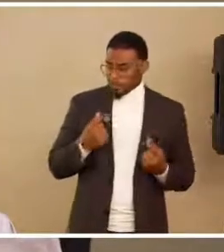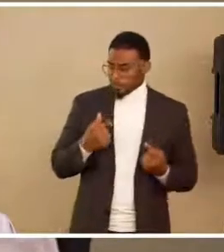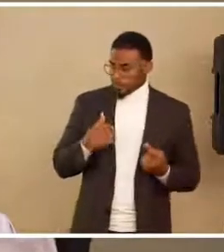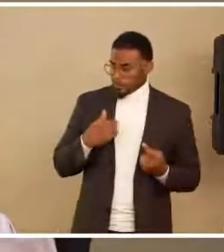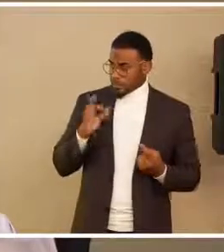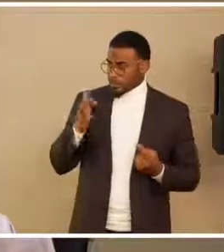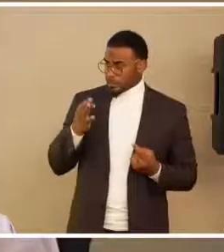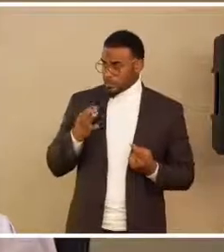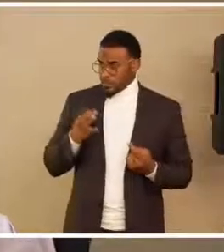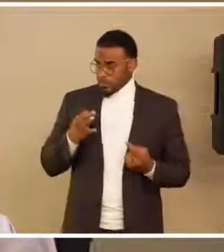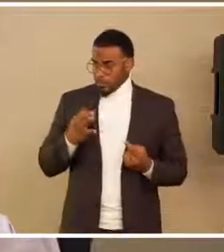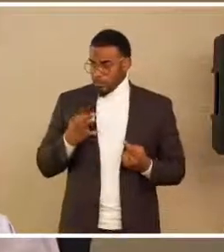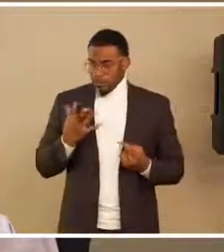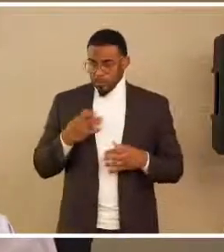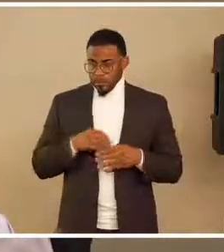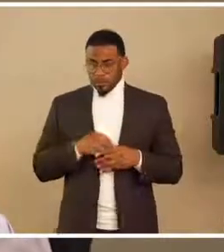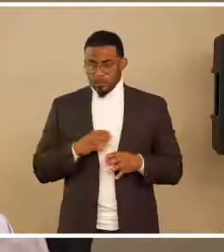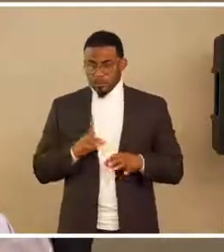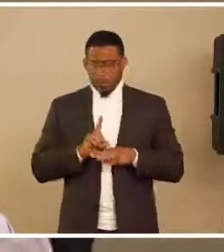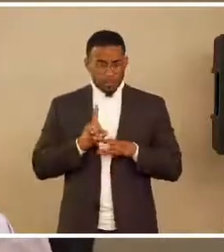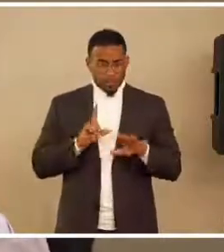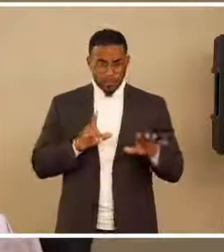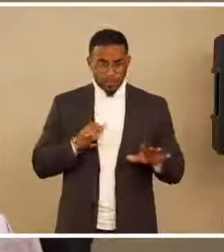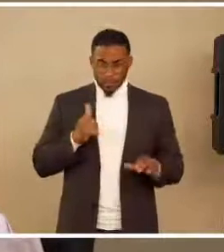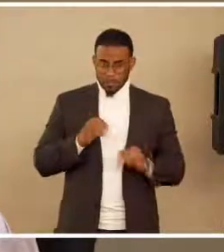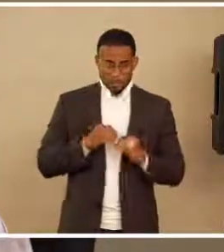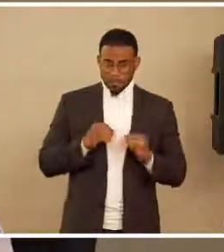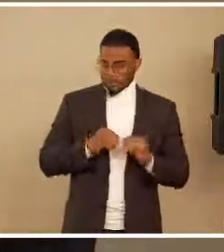I'm French, I'm not part of your problems anymore.